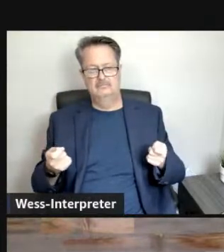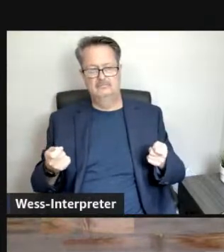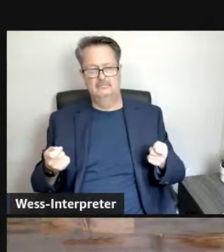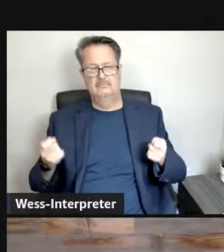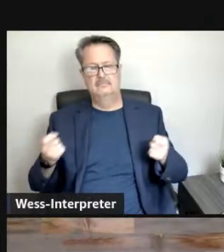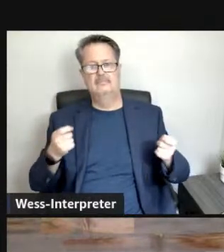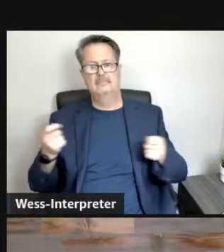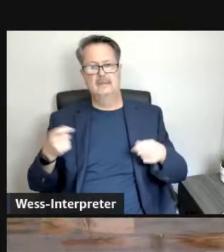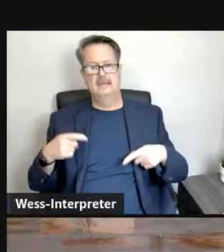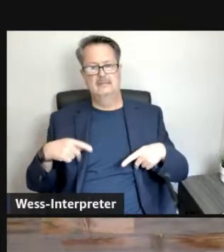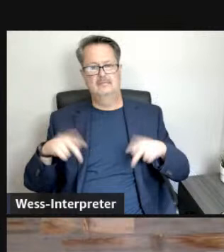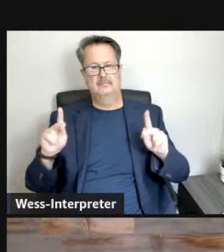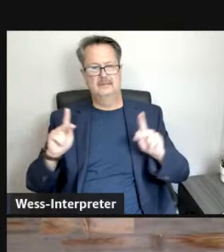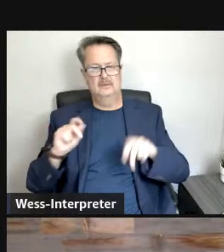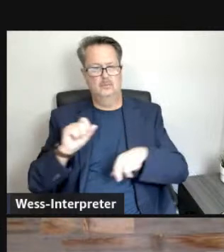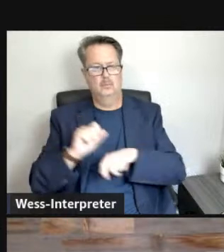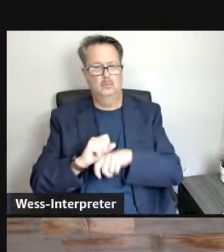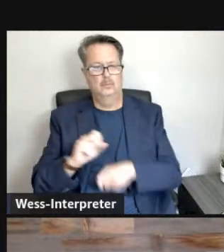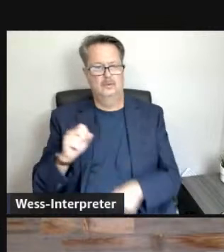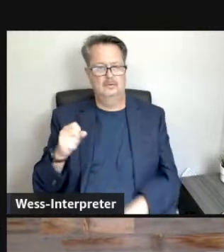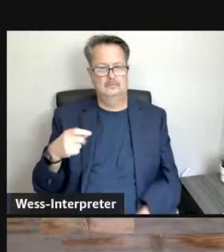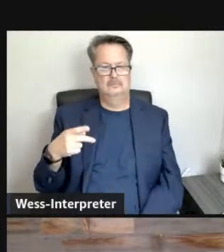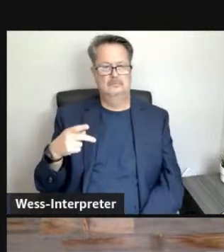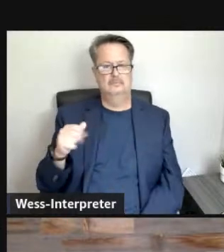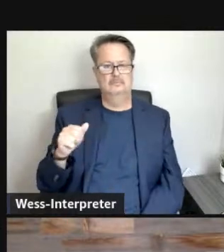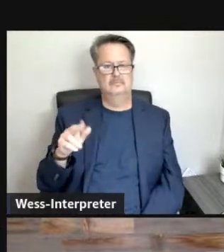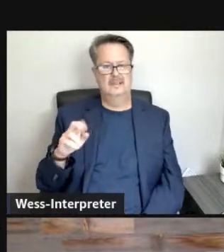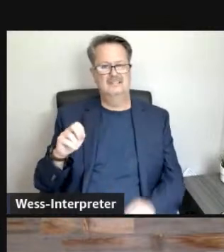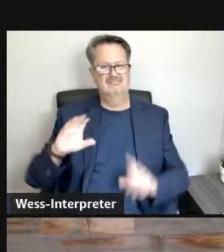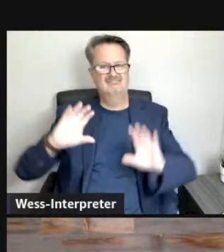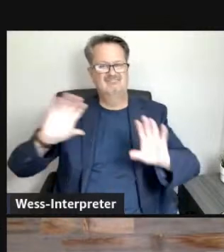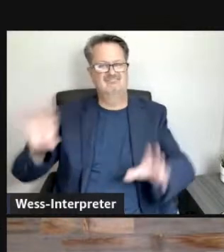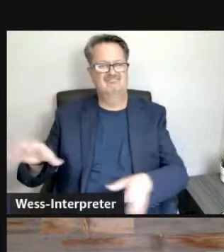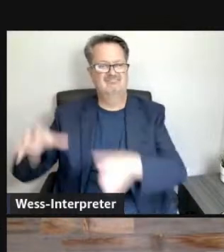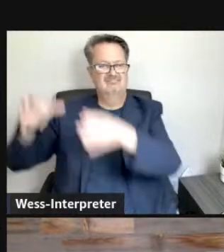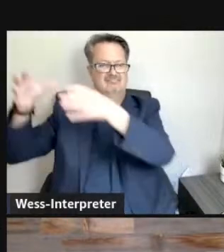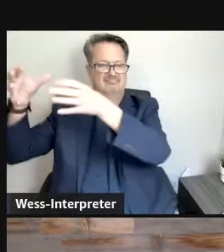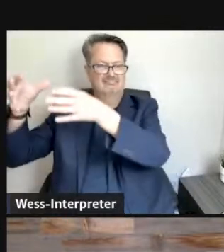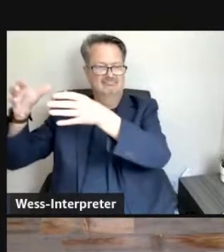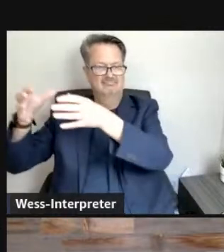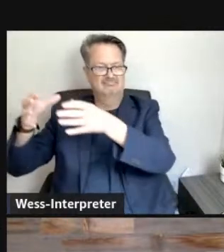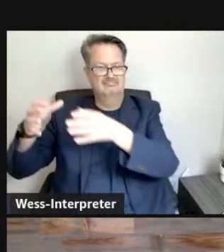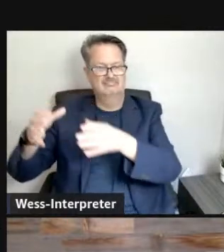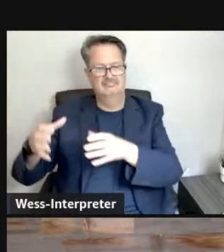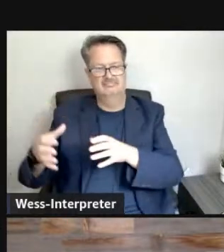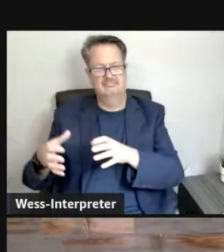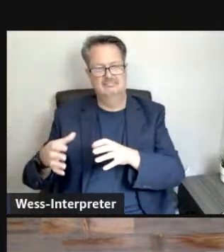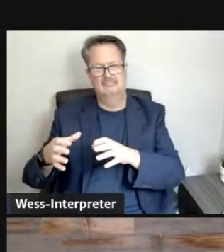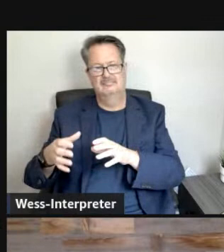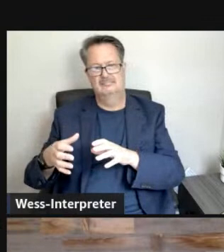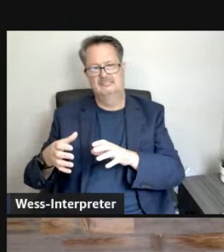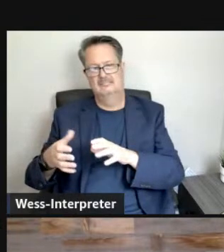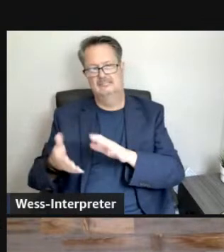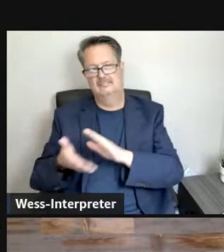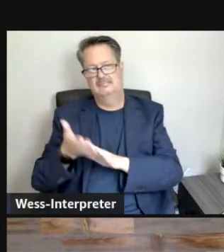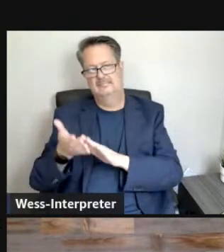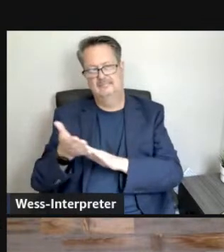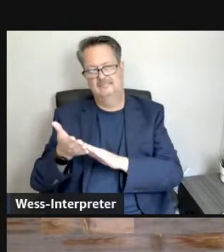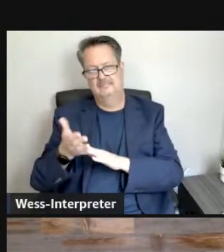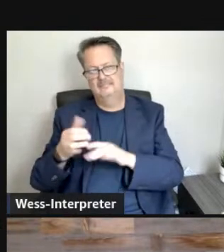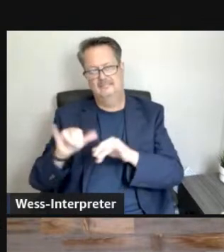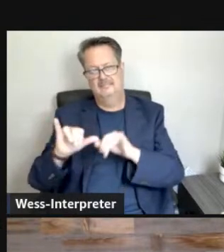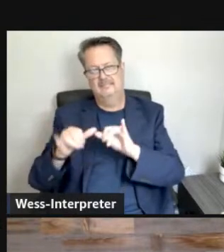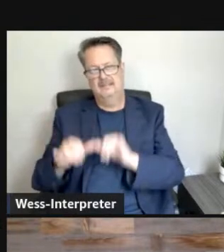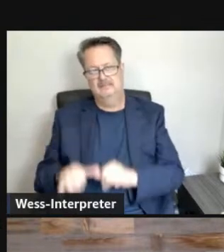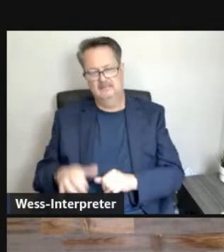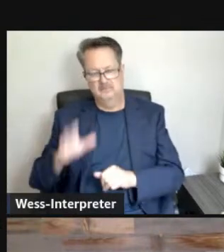Prometheus workspace. So this is a container for Prometheus metrics. So you will have that created. You will have